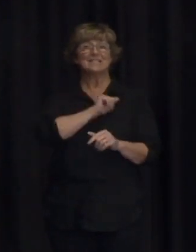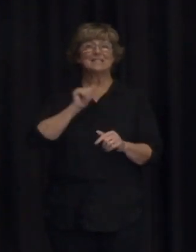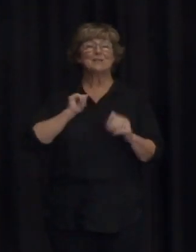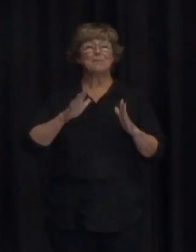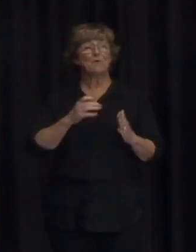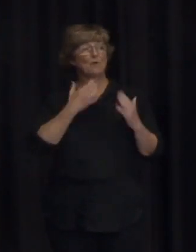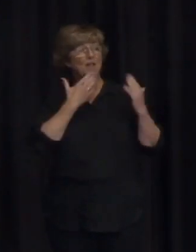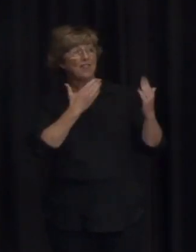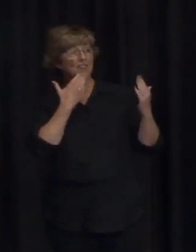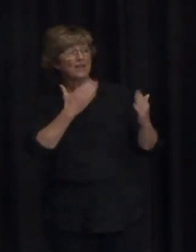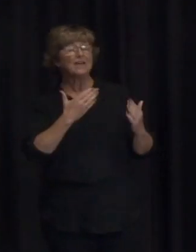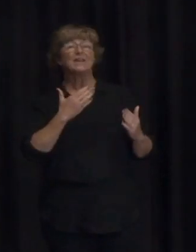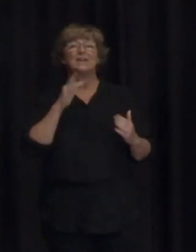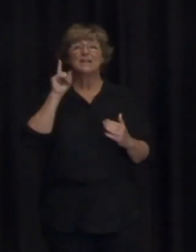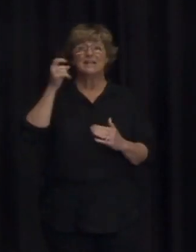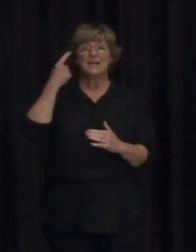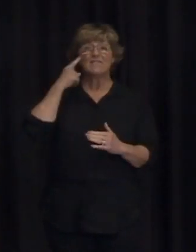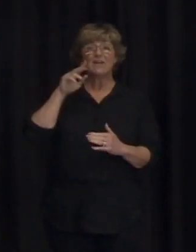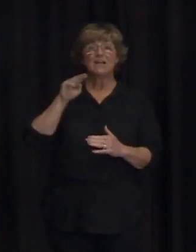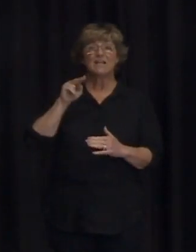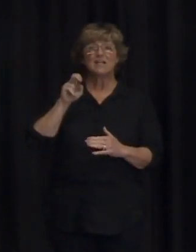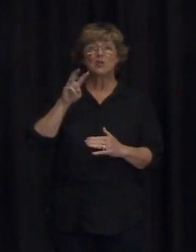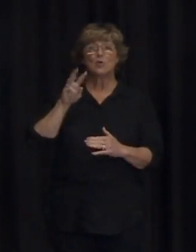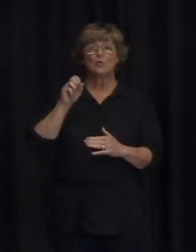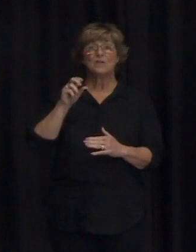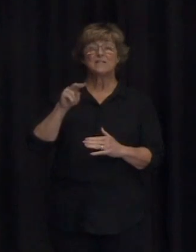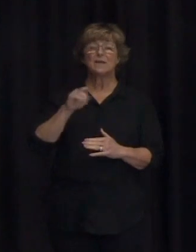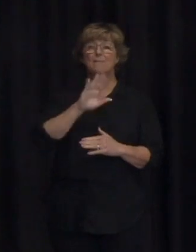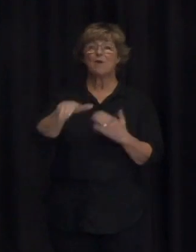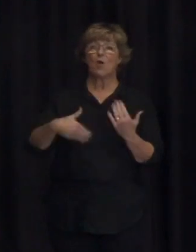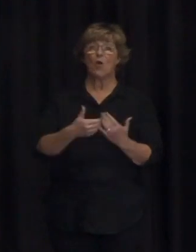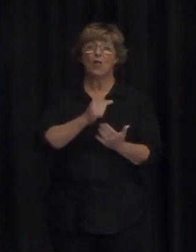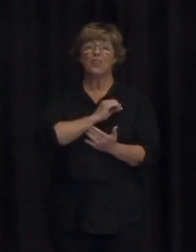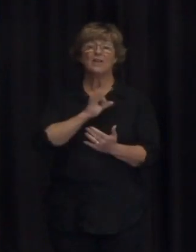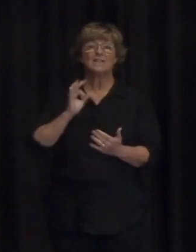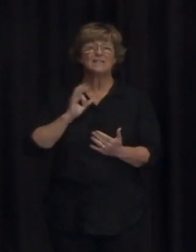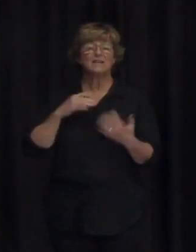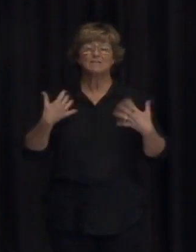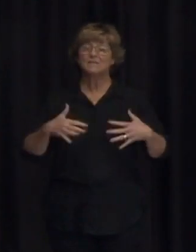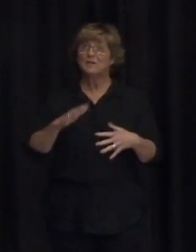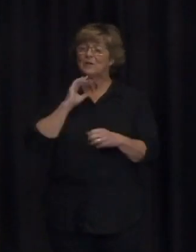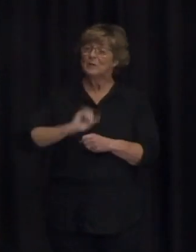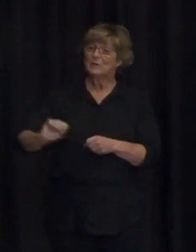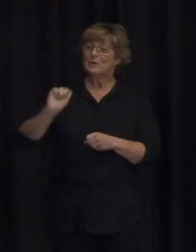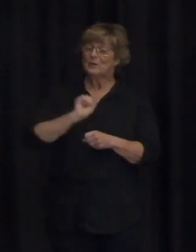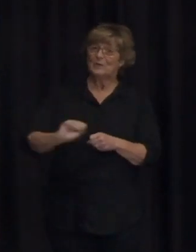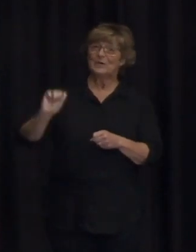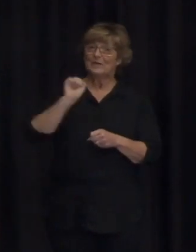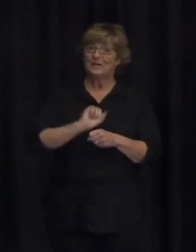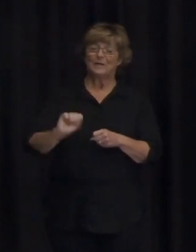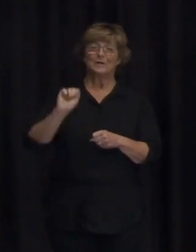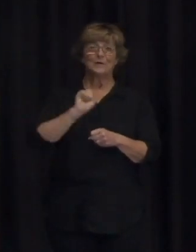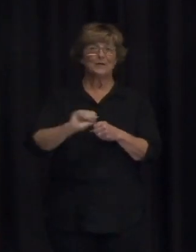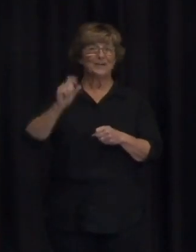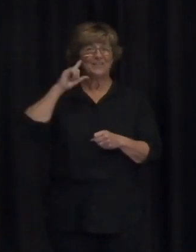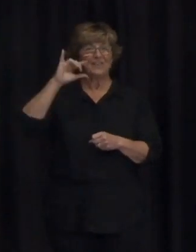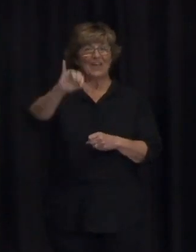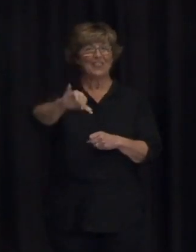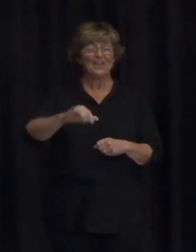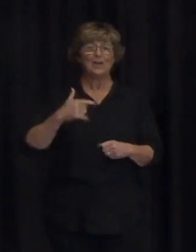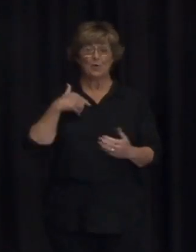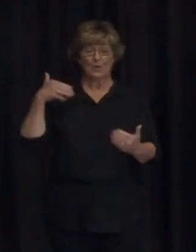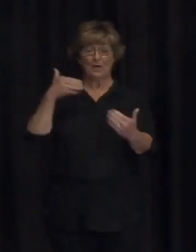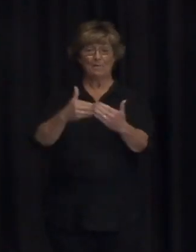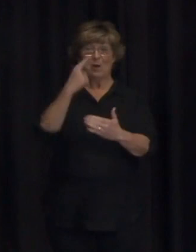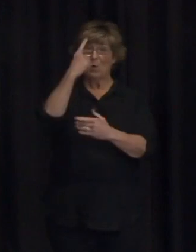Newsom, Pro Tem Atkins, and Speaker Rendon and their staffs for their tireless work that led up to today's announcement. As we approach the